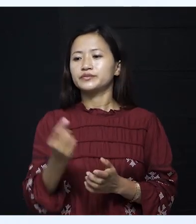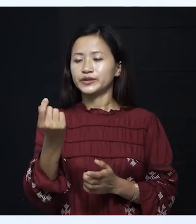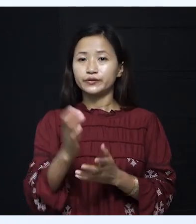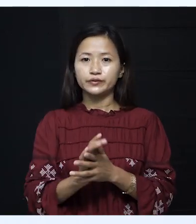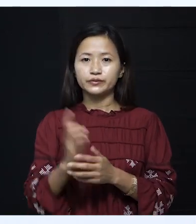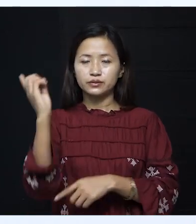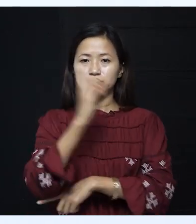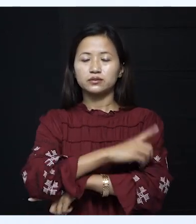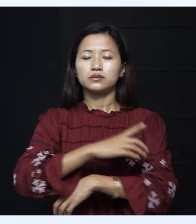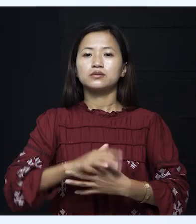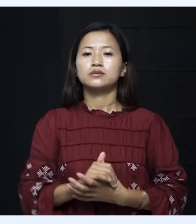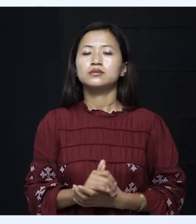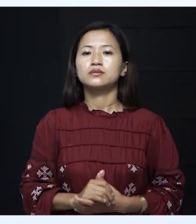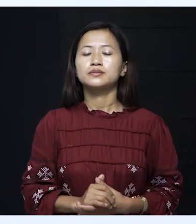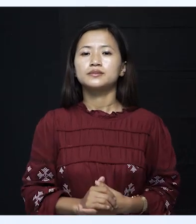few days,